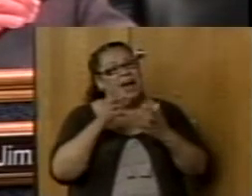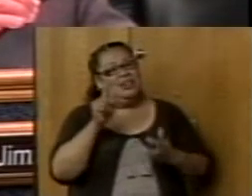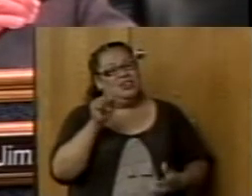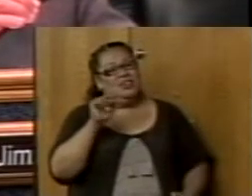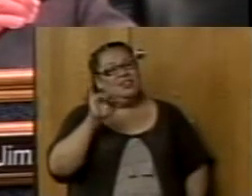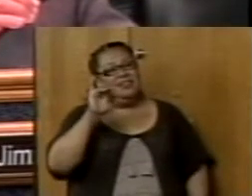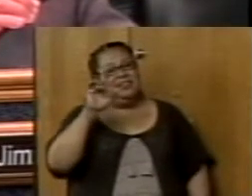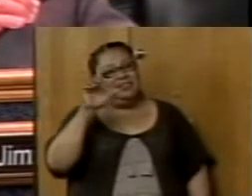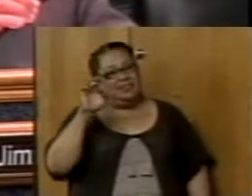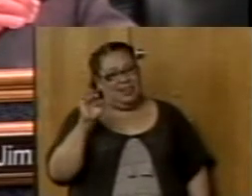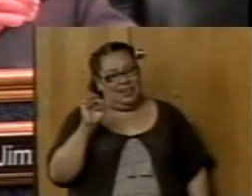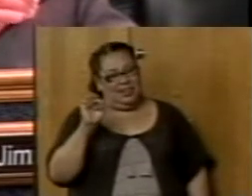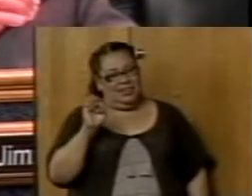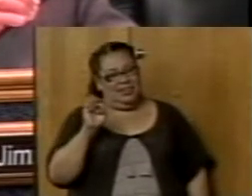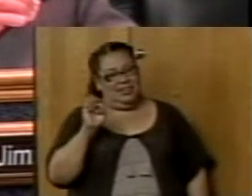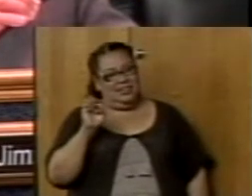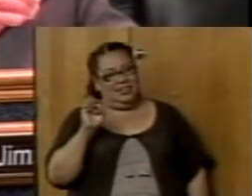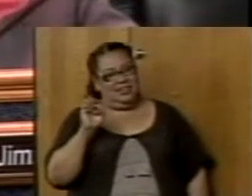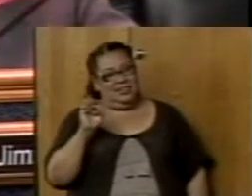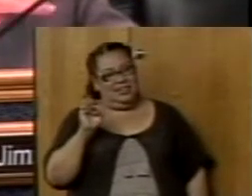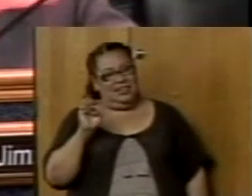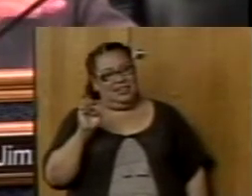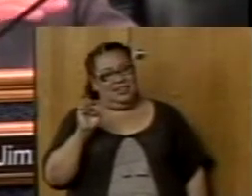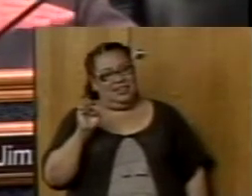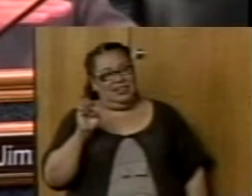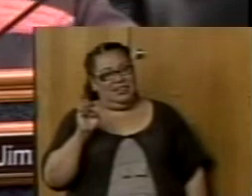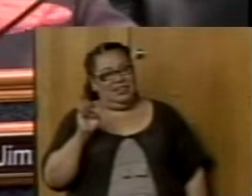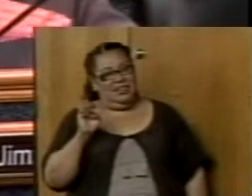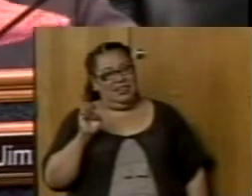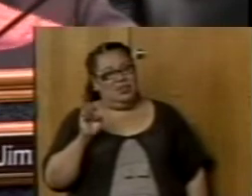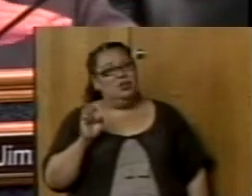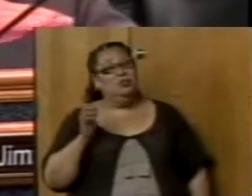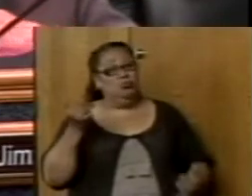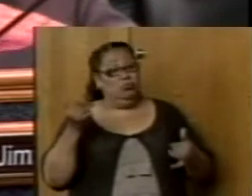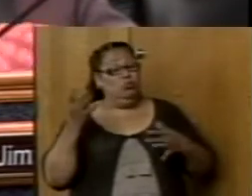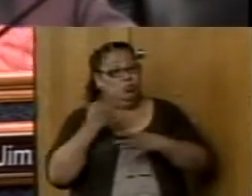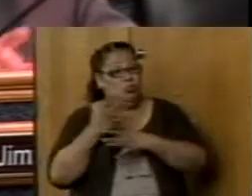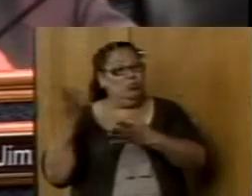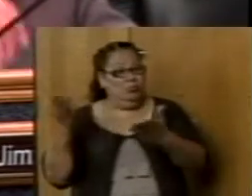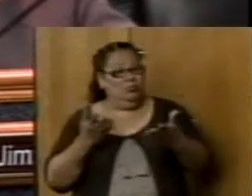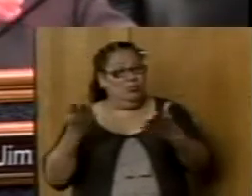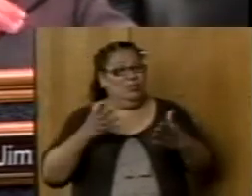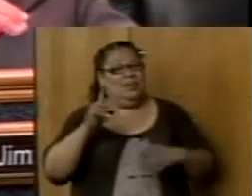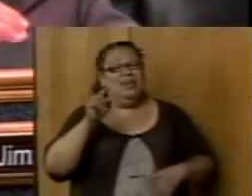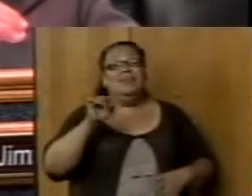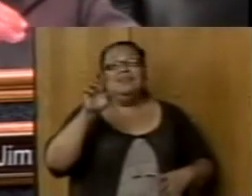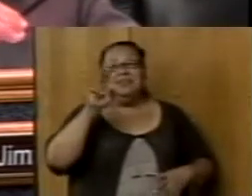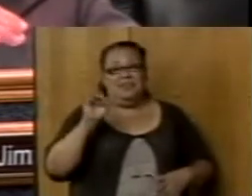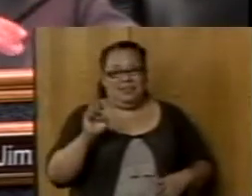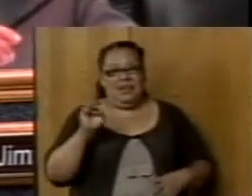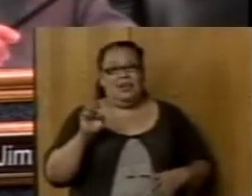So today, the tiles is supposed to come in, and